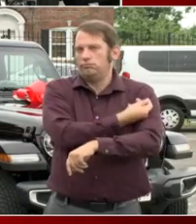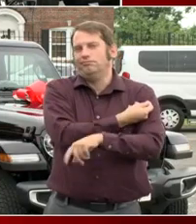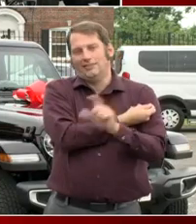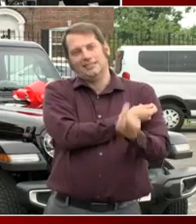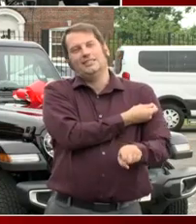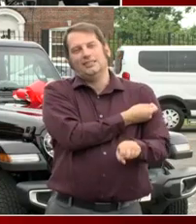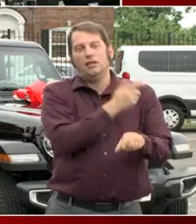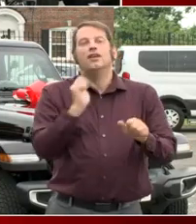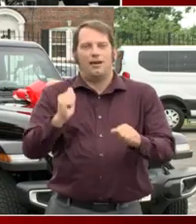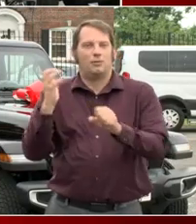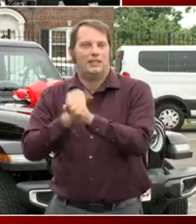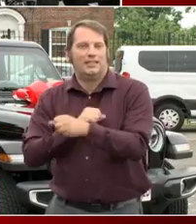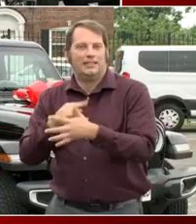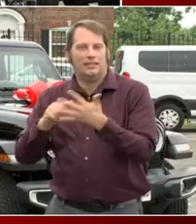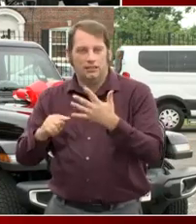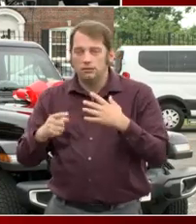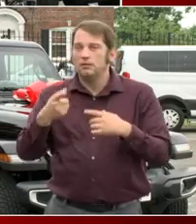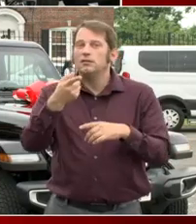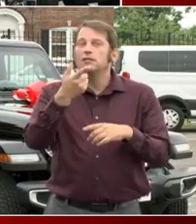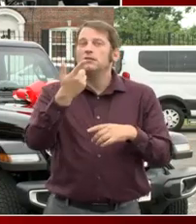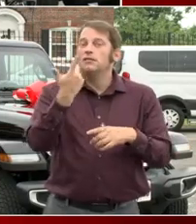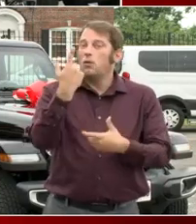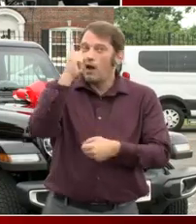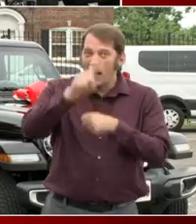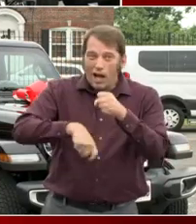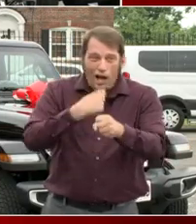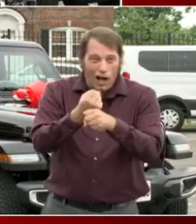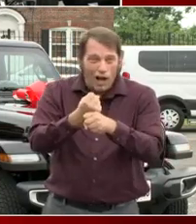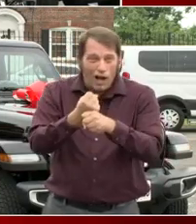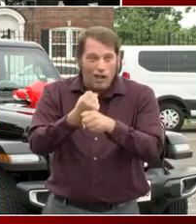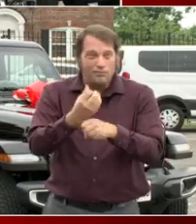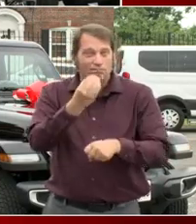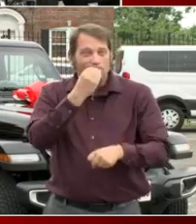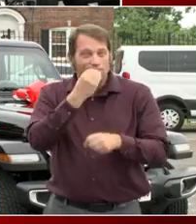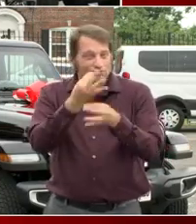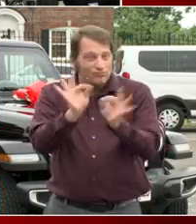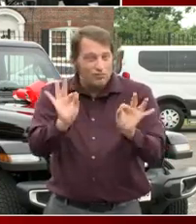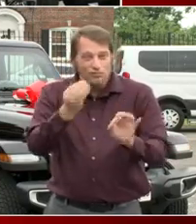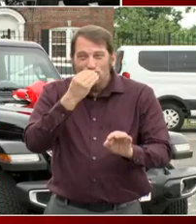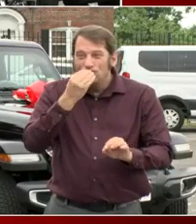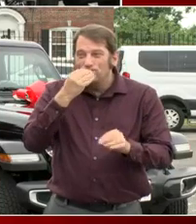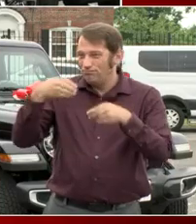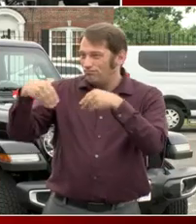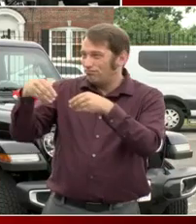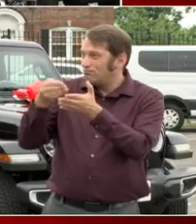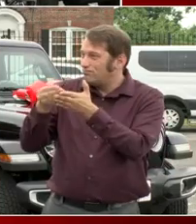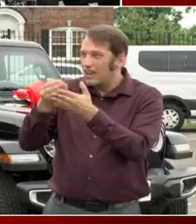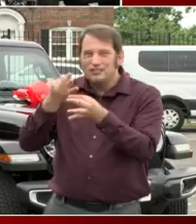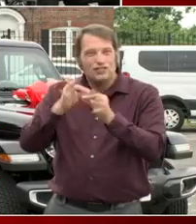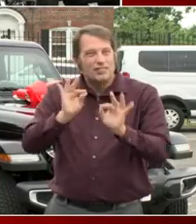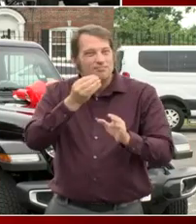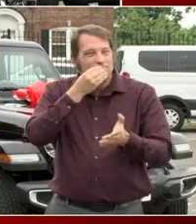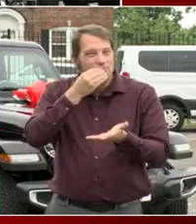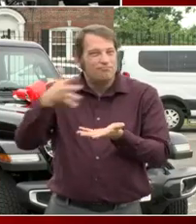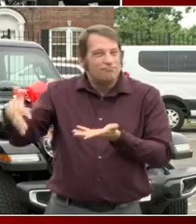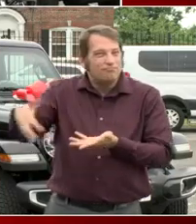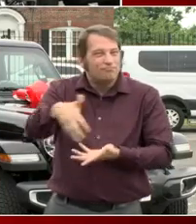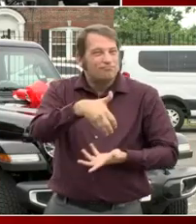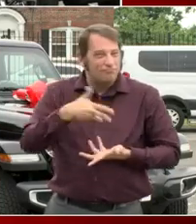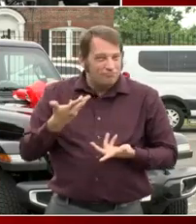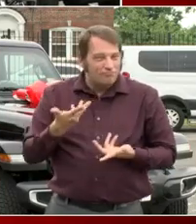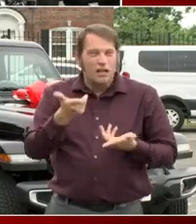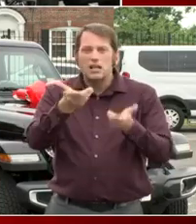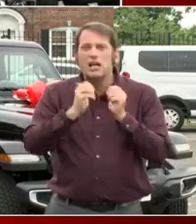worth of groceries. But you got to enter to win. You know how you enter to win? You get your first